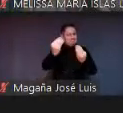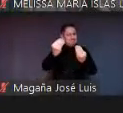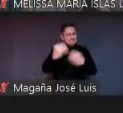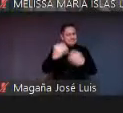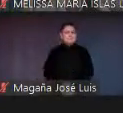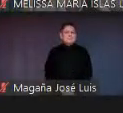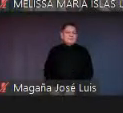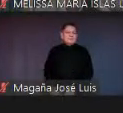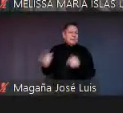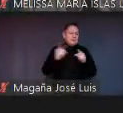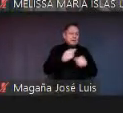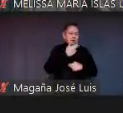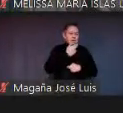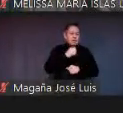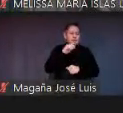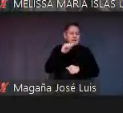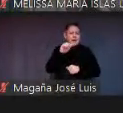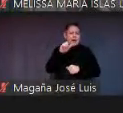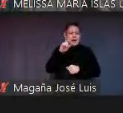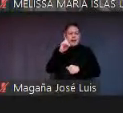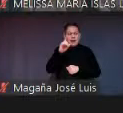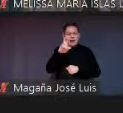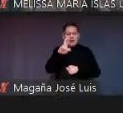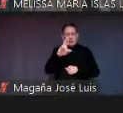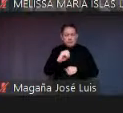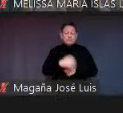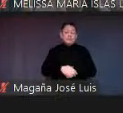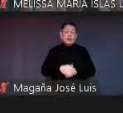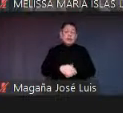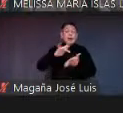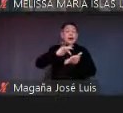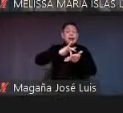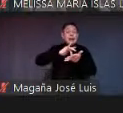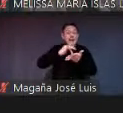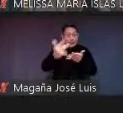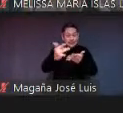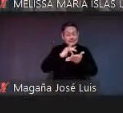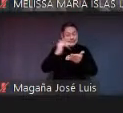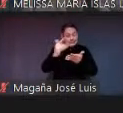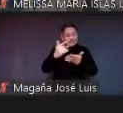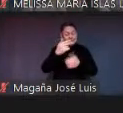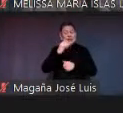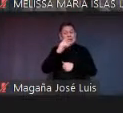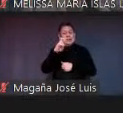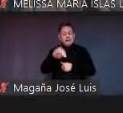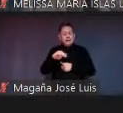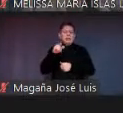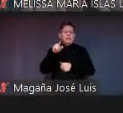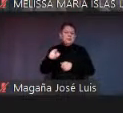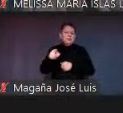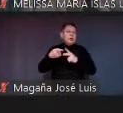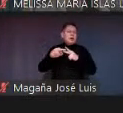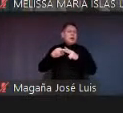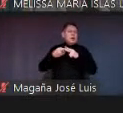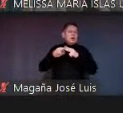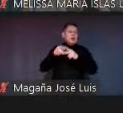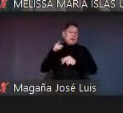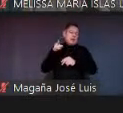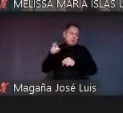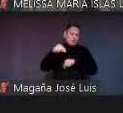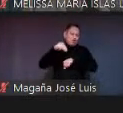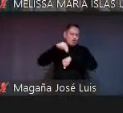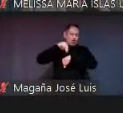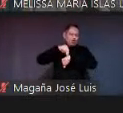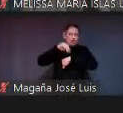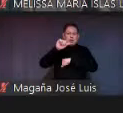Muchas gracias, Helen. Y para poder iniciar... Many thanks, Helen. To be able to formally start this session, we